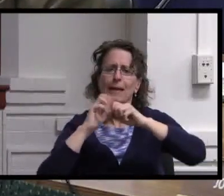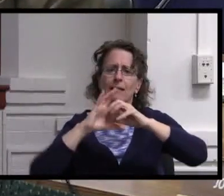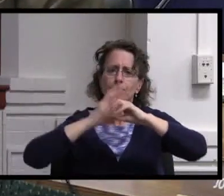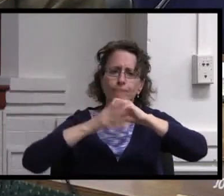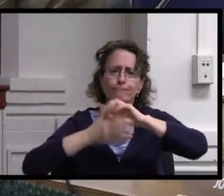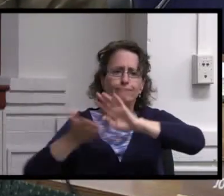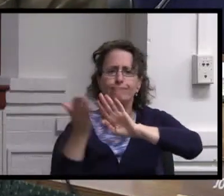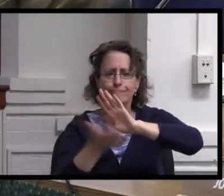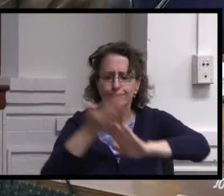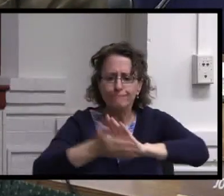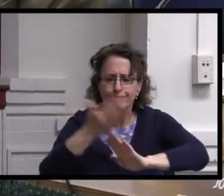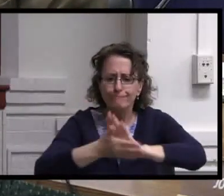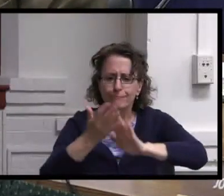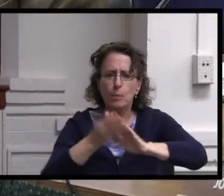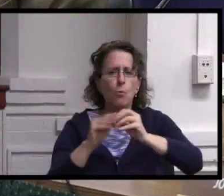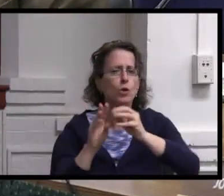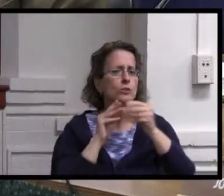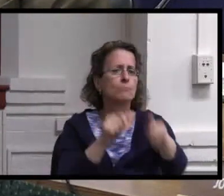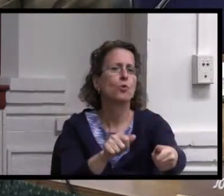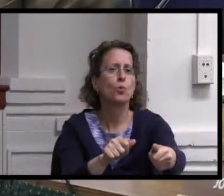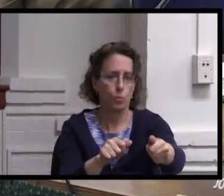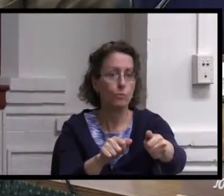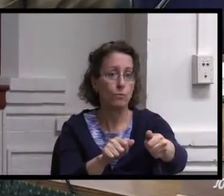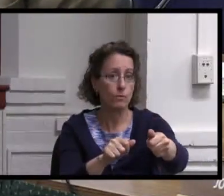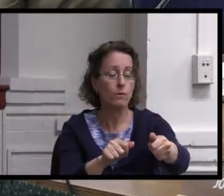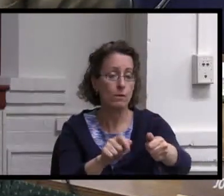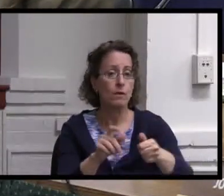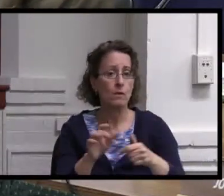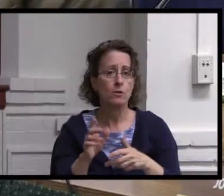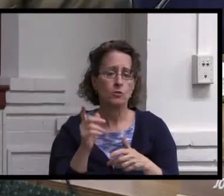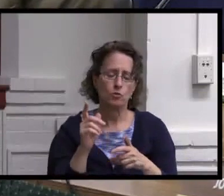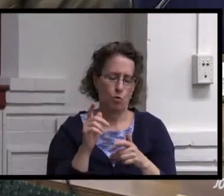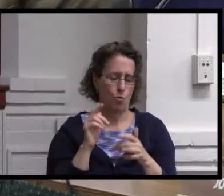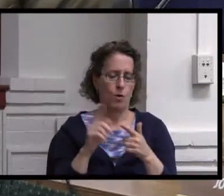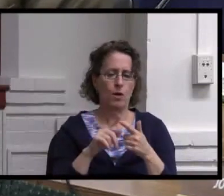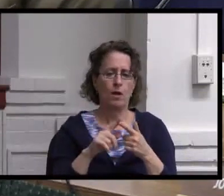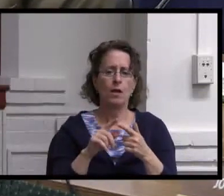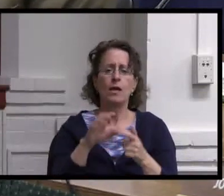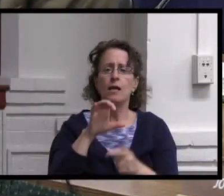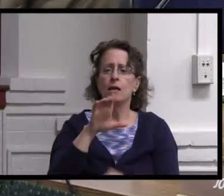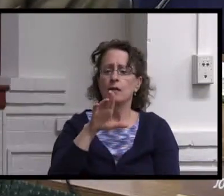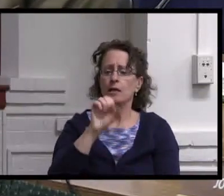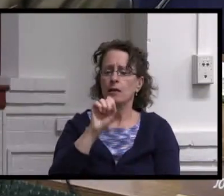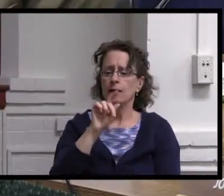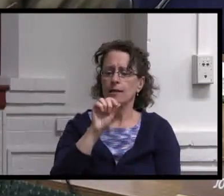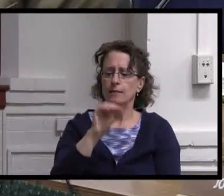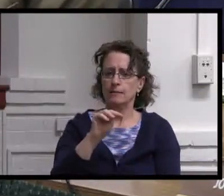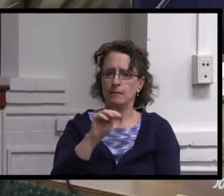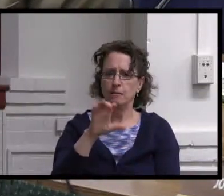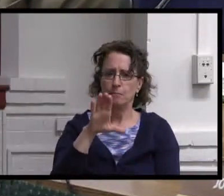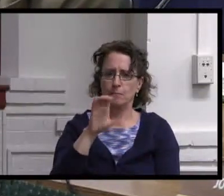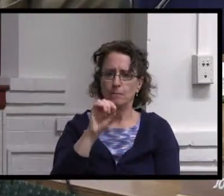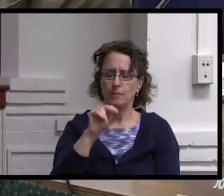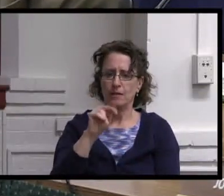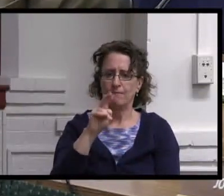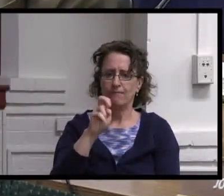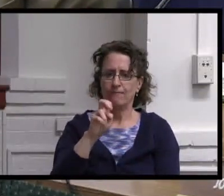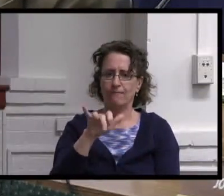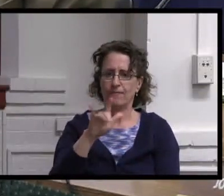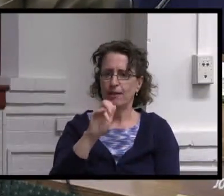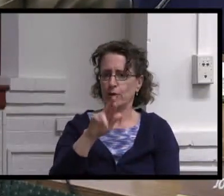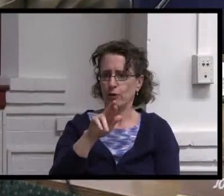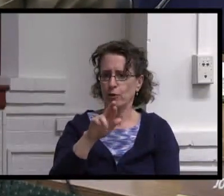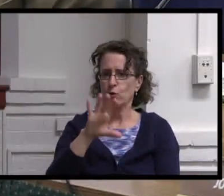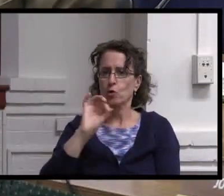life of the equipment. And so our ask is that Custom Conveyor Corporation, who installed the equipment, who would normally have been